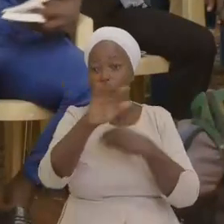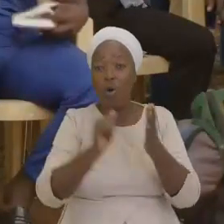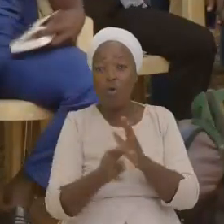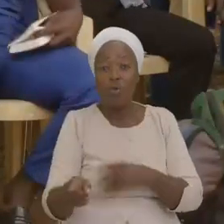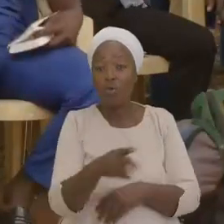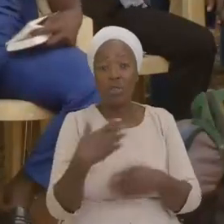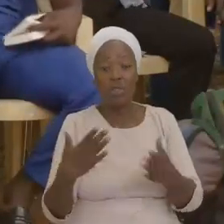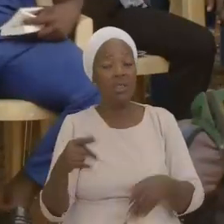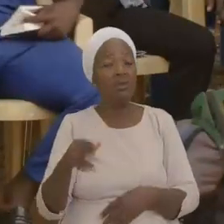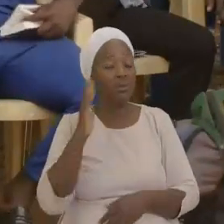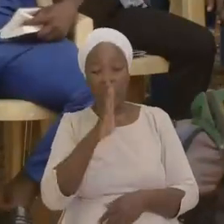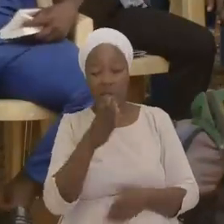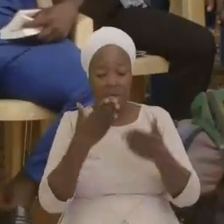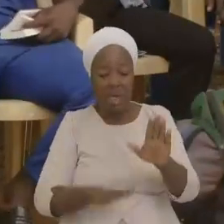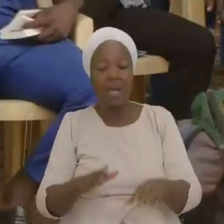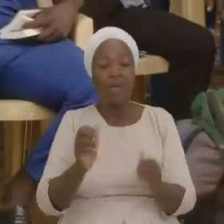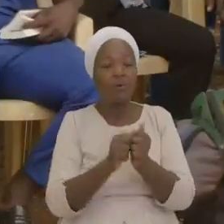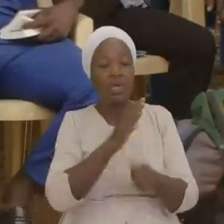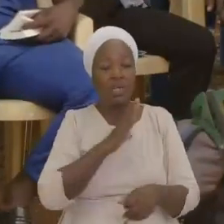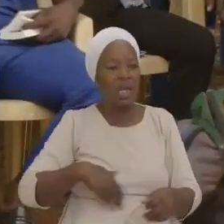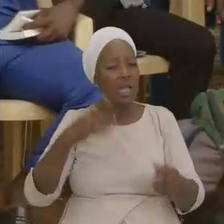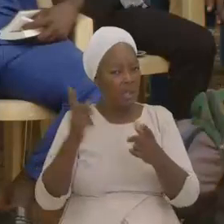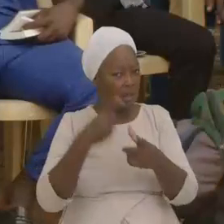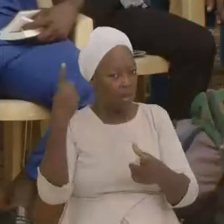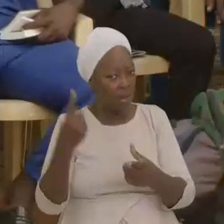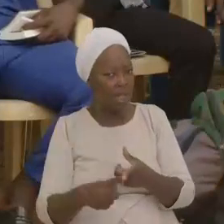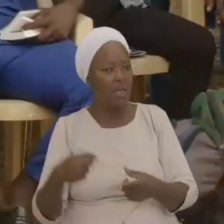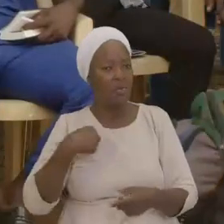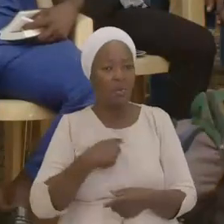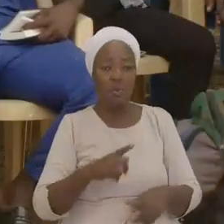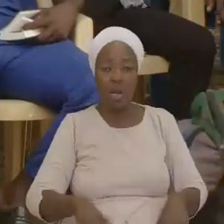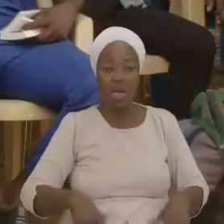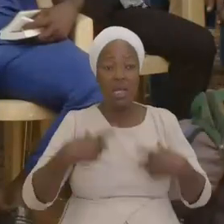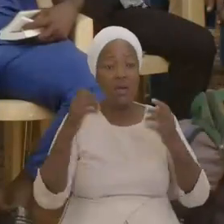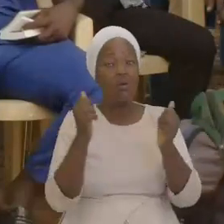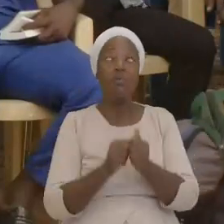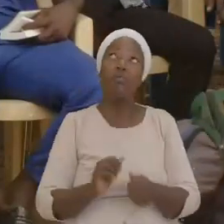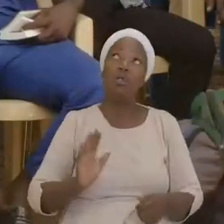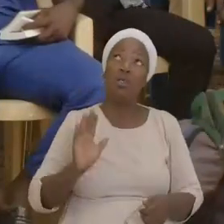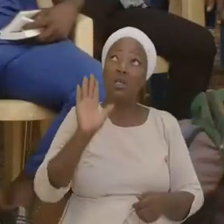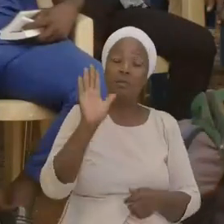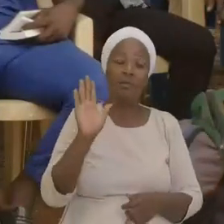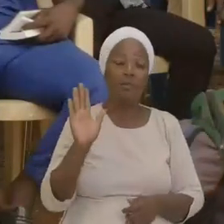they die with Christ, then we live with him.